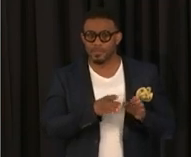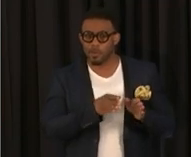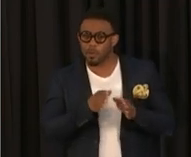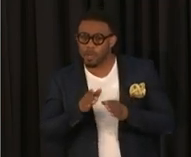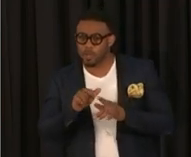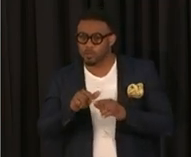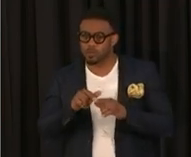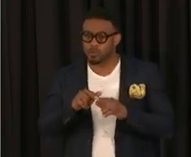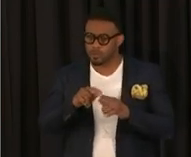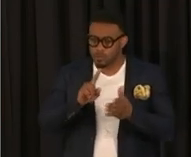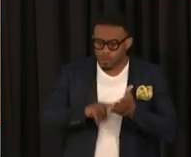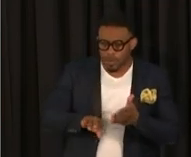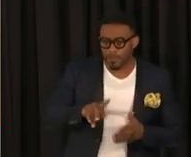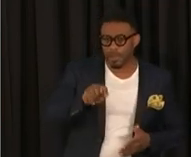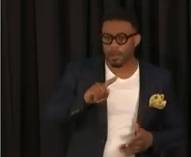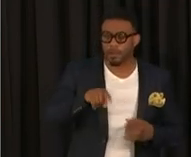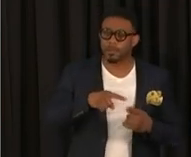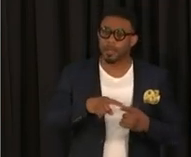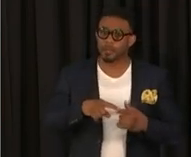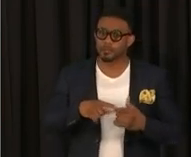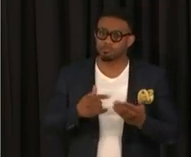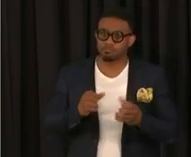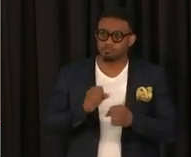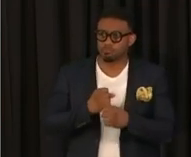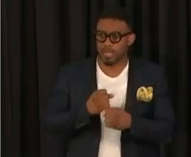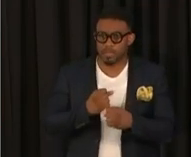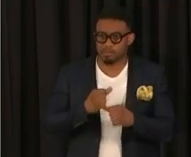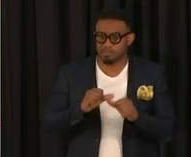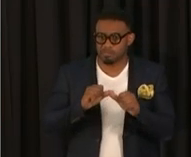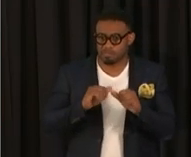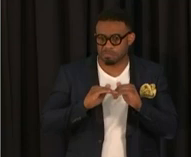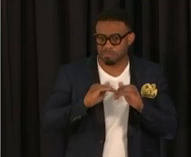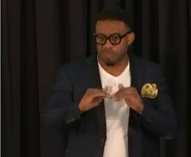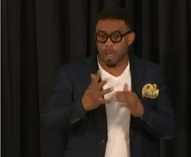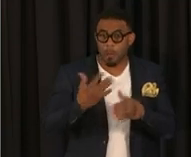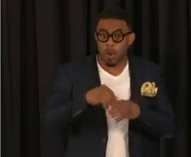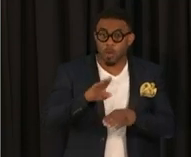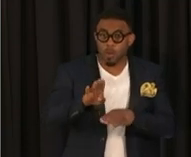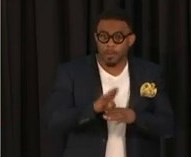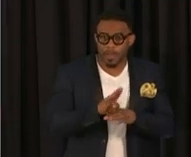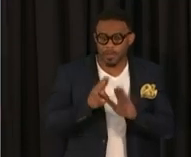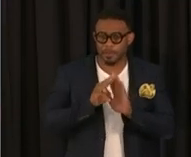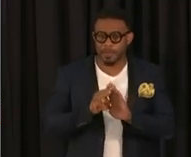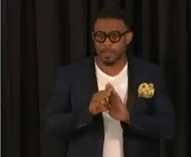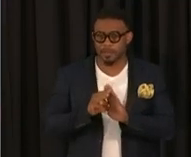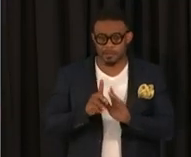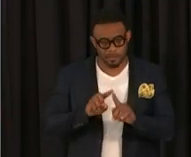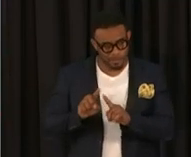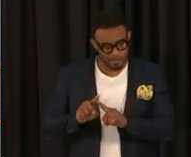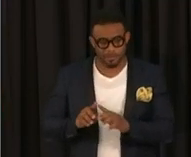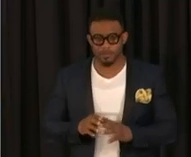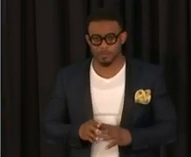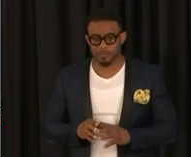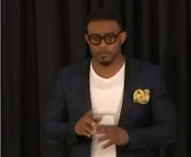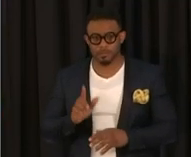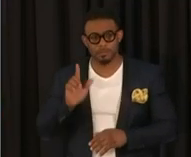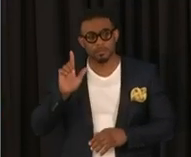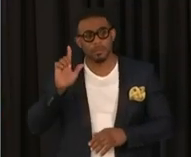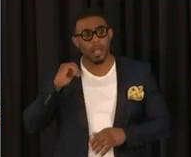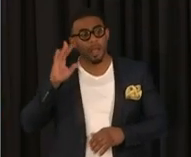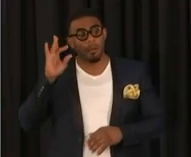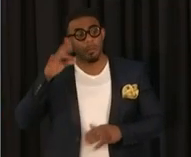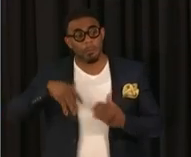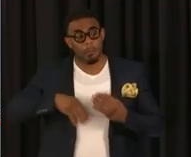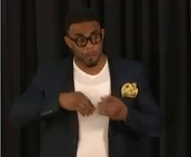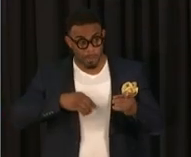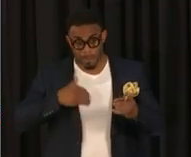avenues to explore, making sustainability part of your business model as well. I would also say that